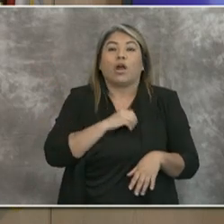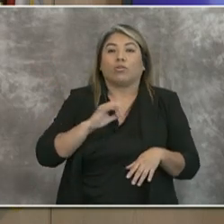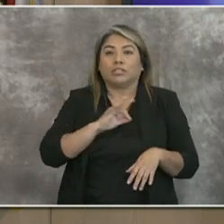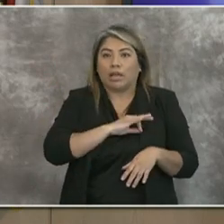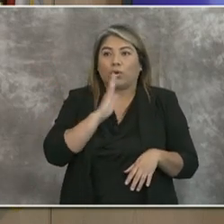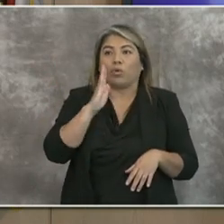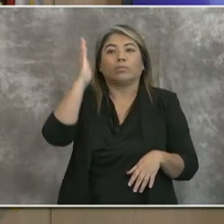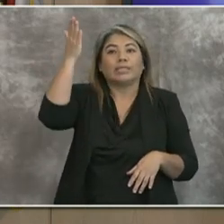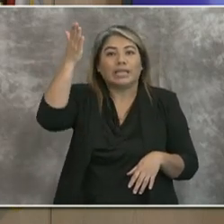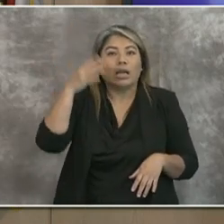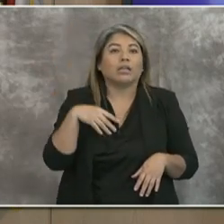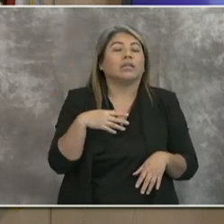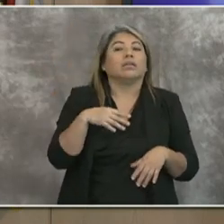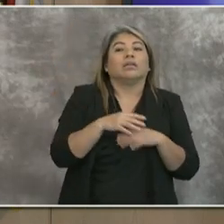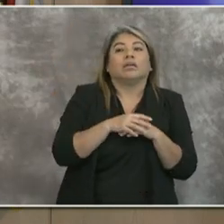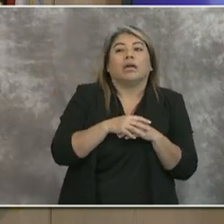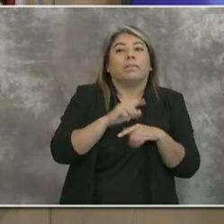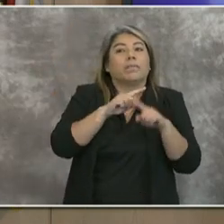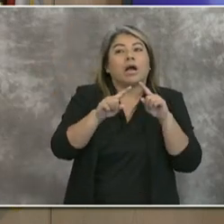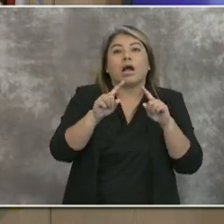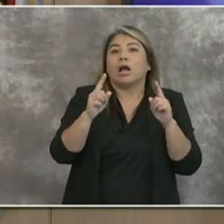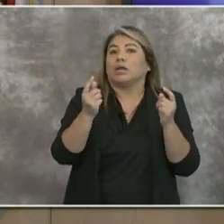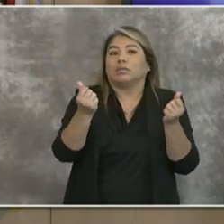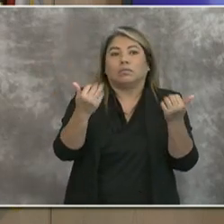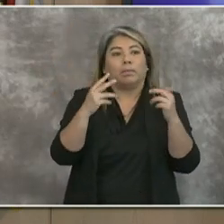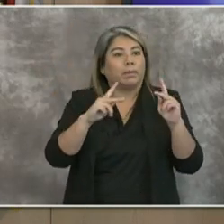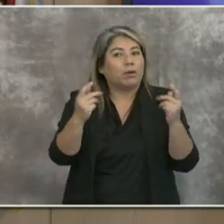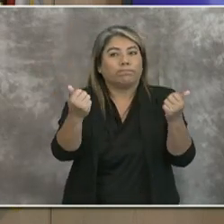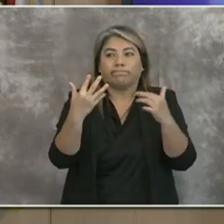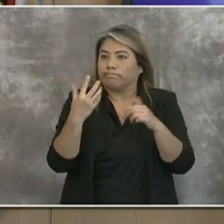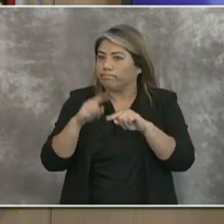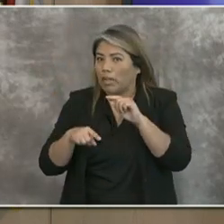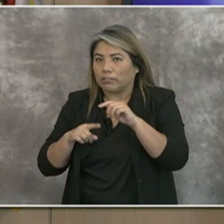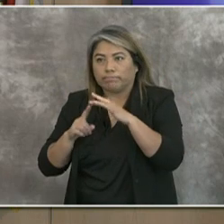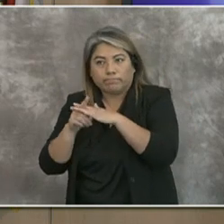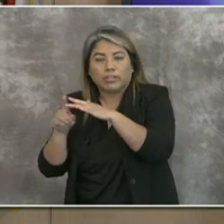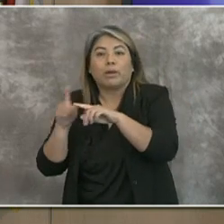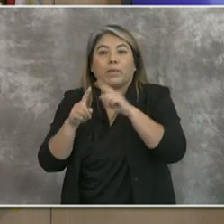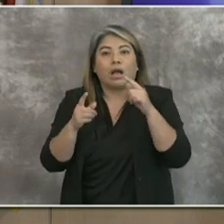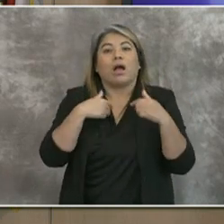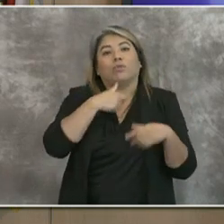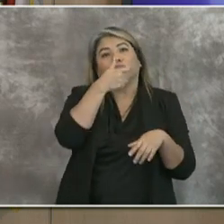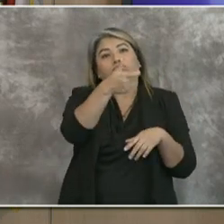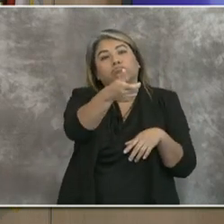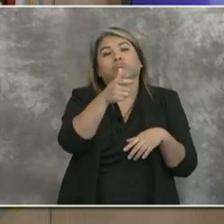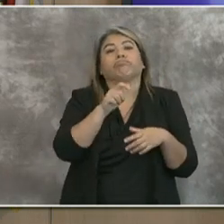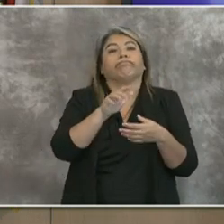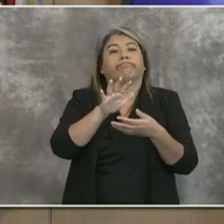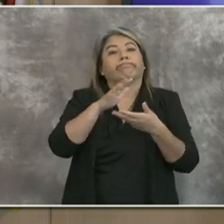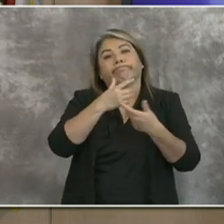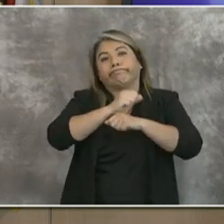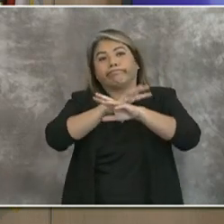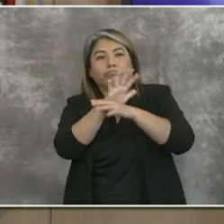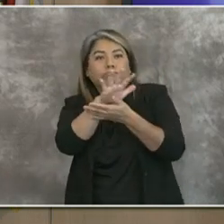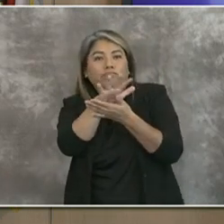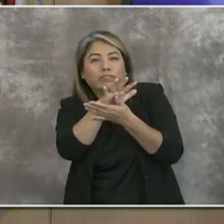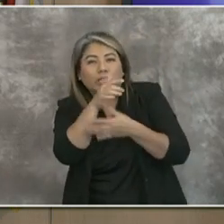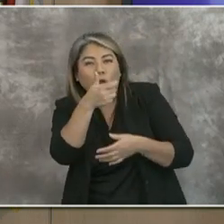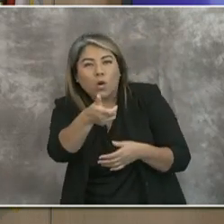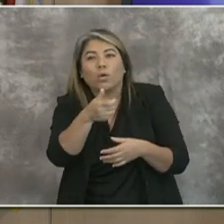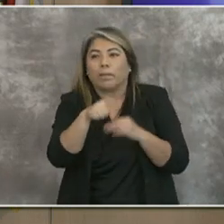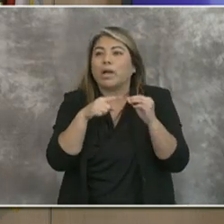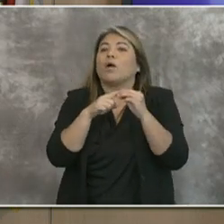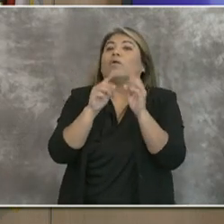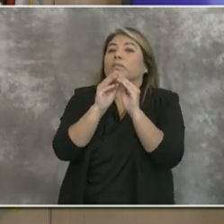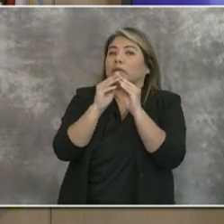staff. Attendance at our meeting is not allowed at the meeting, but you can go on our county website to watch a video of the meeting and follow if you